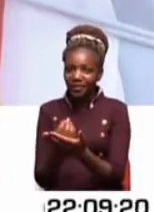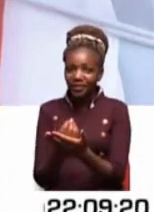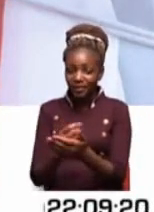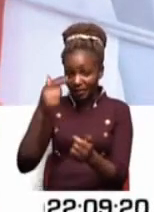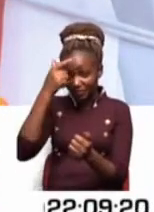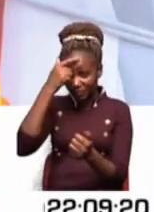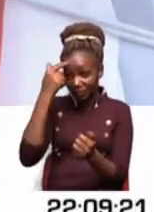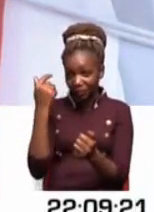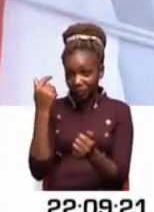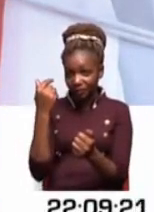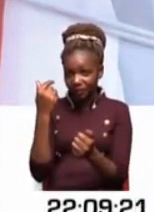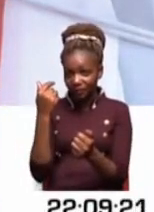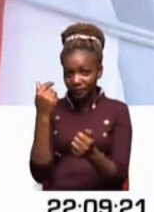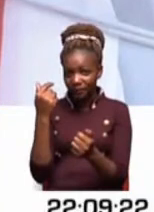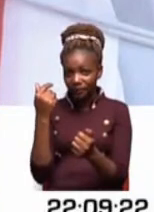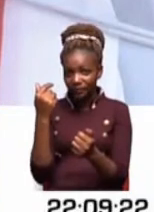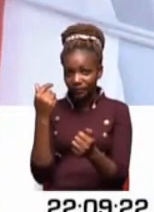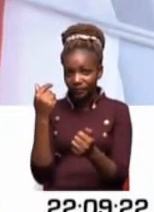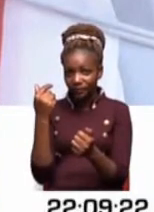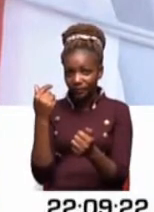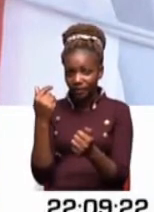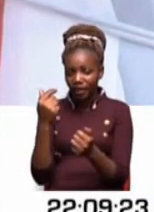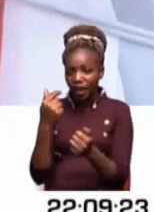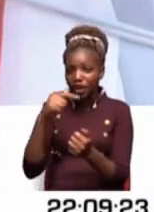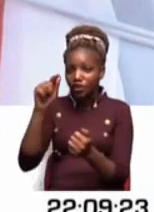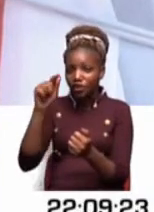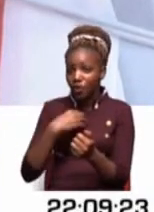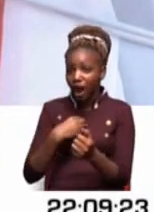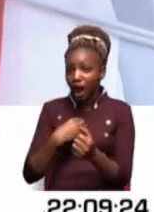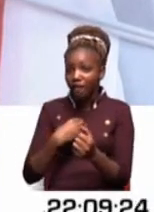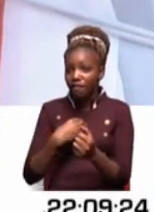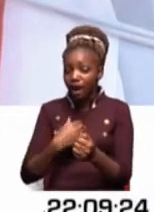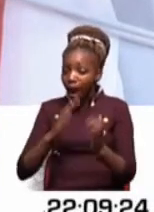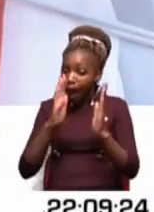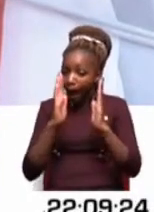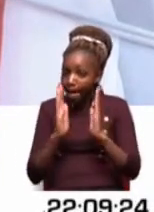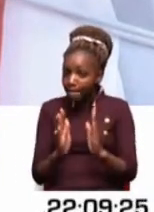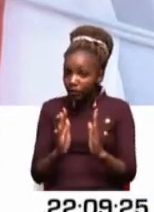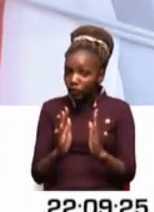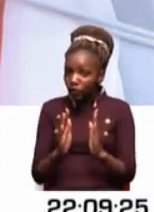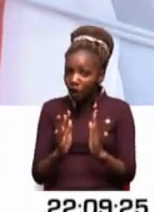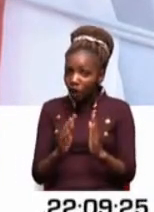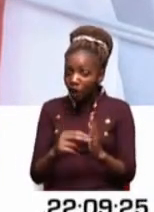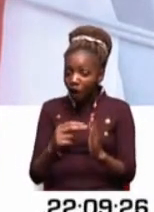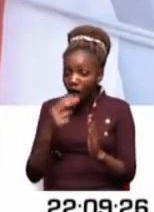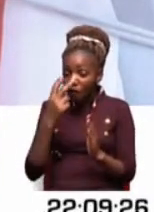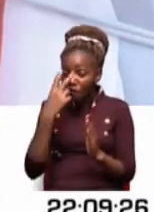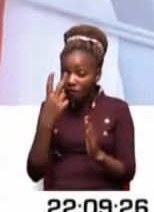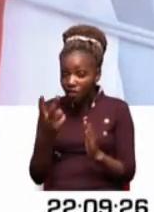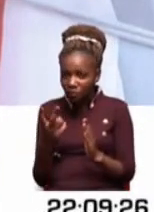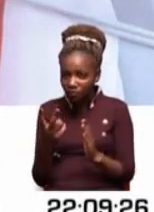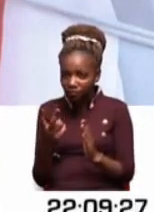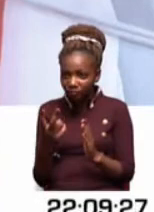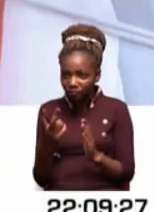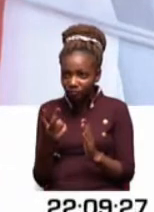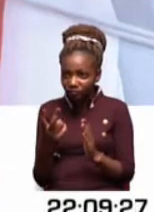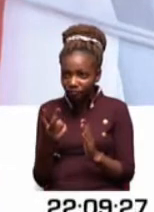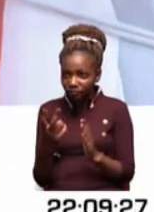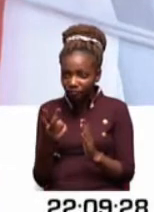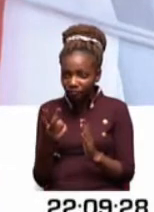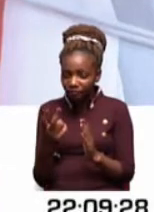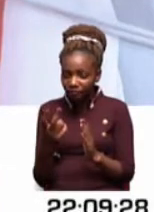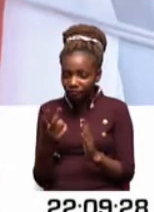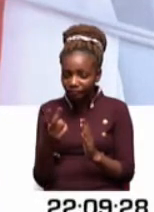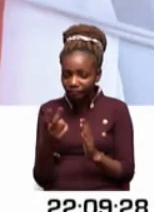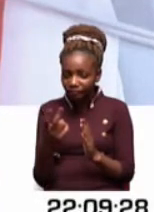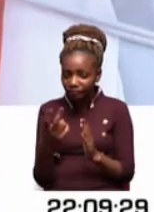because you have an individual, Raila Odinga, who said that Uhuru Kenyatta did not defeat me.